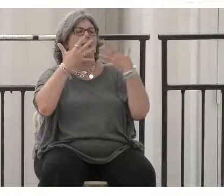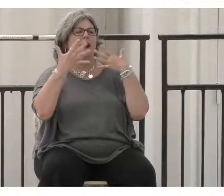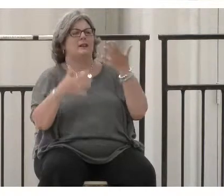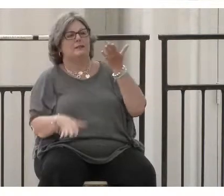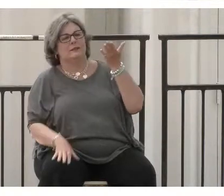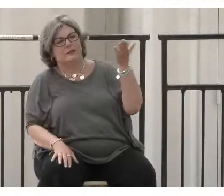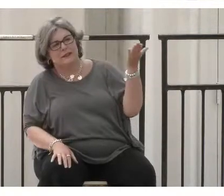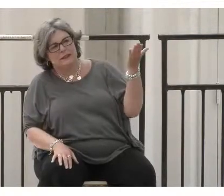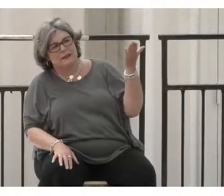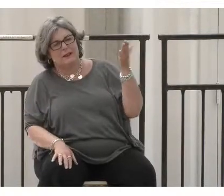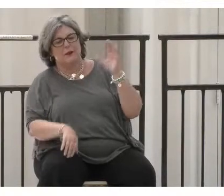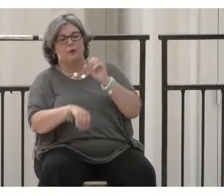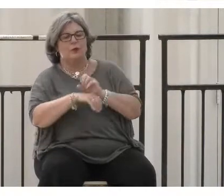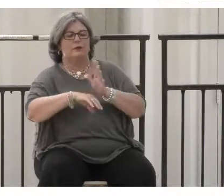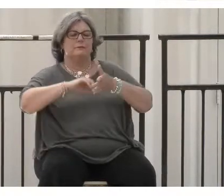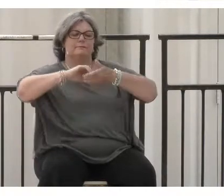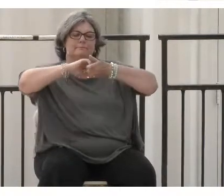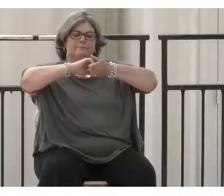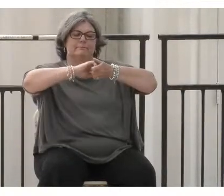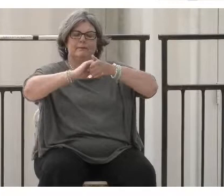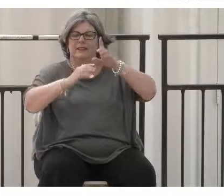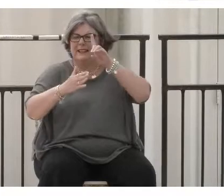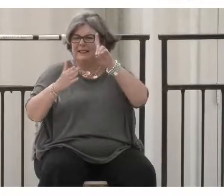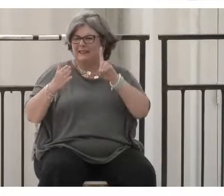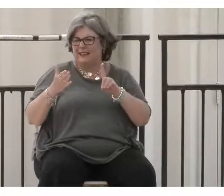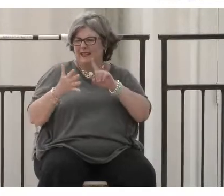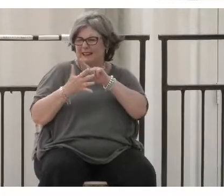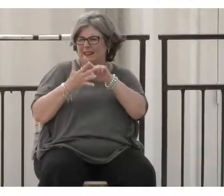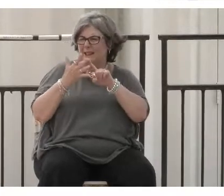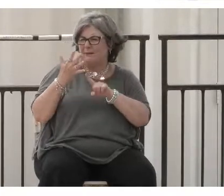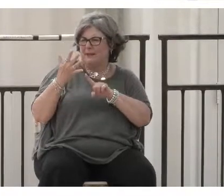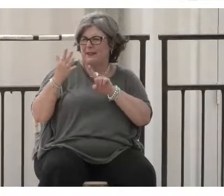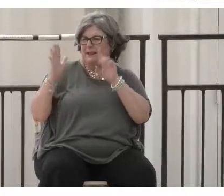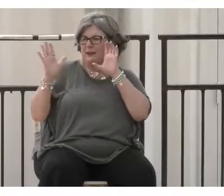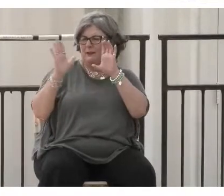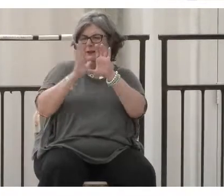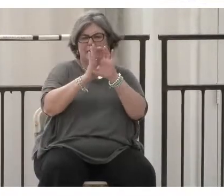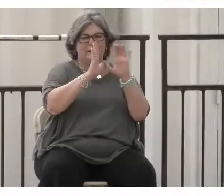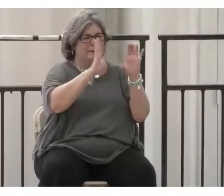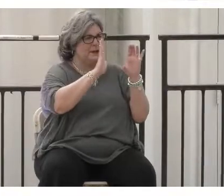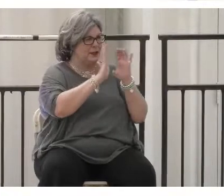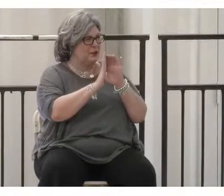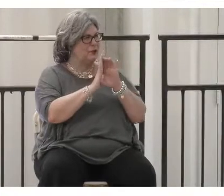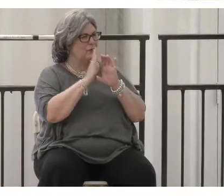a collaborative contemporary design, and many of those motifs are actually